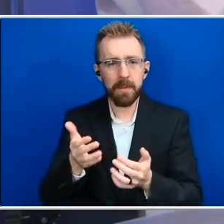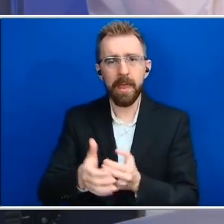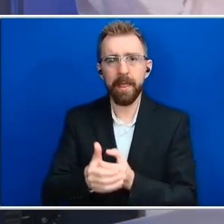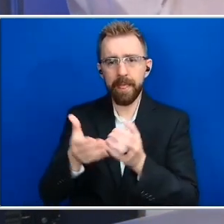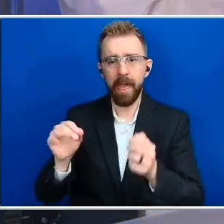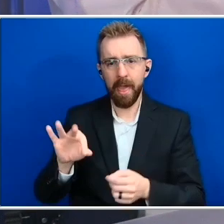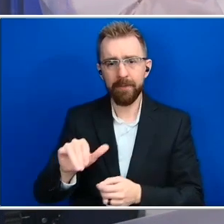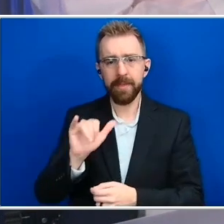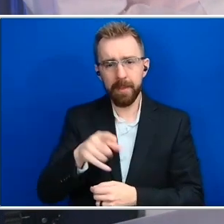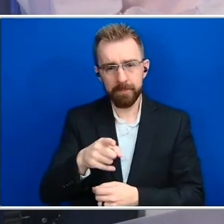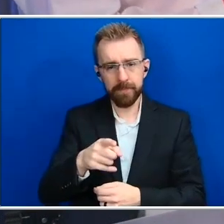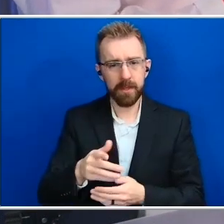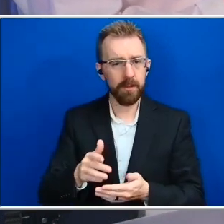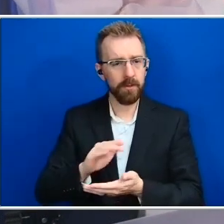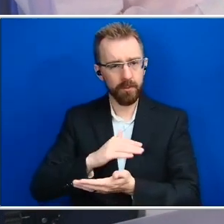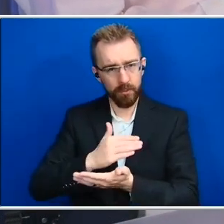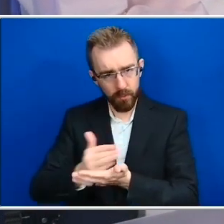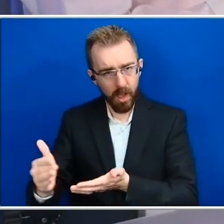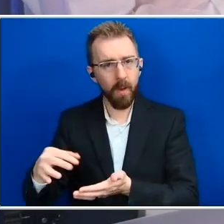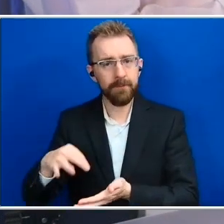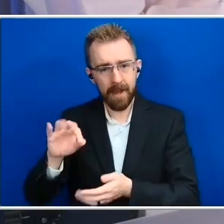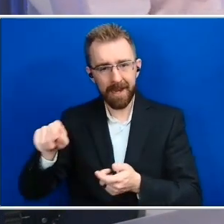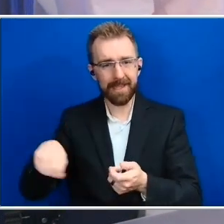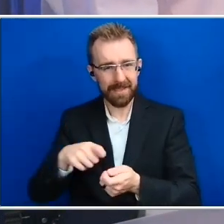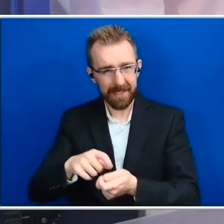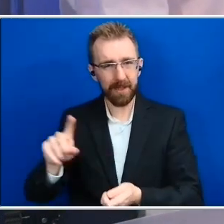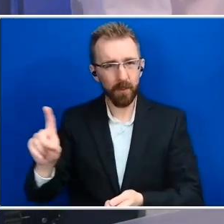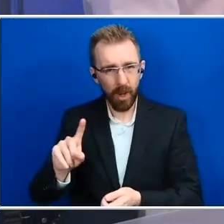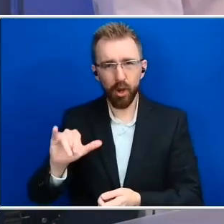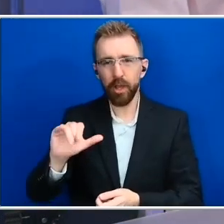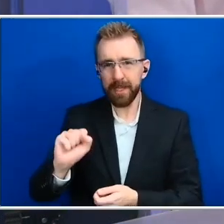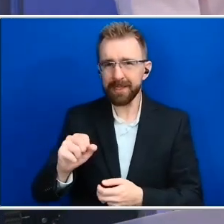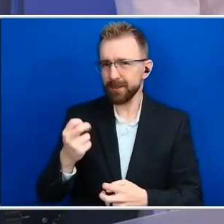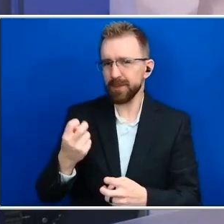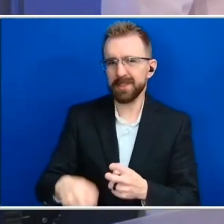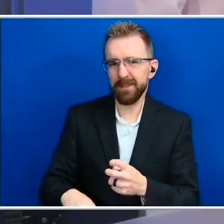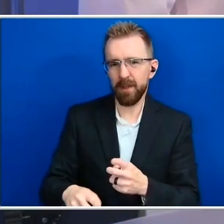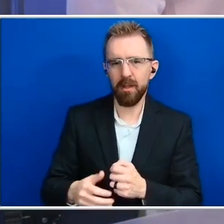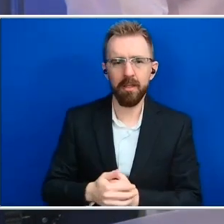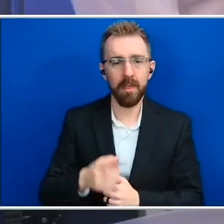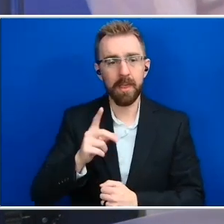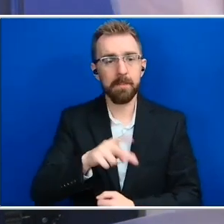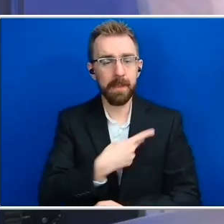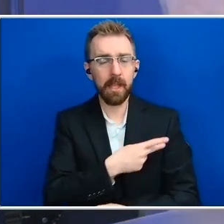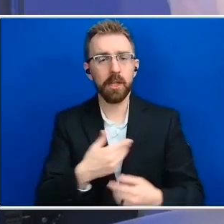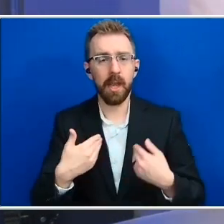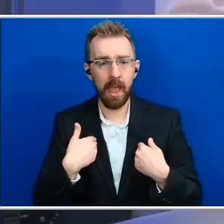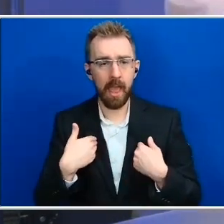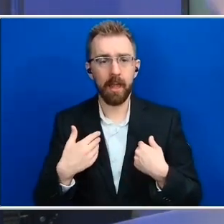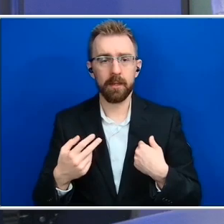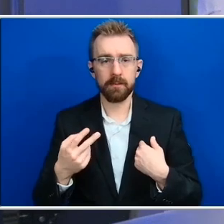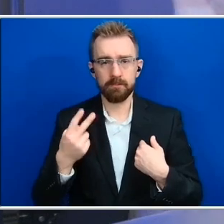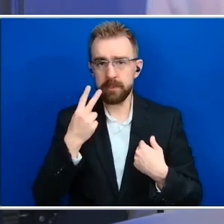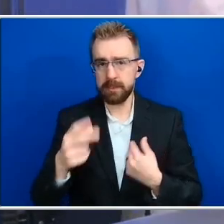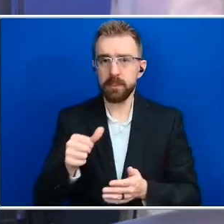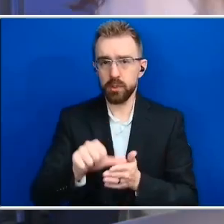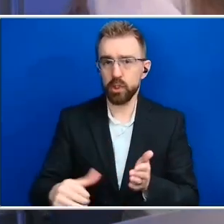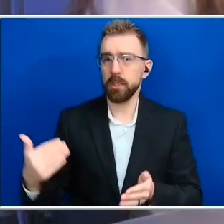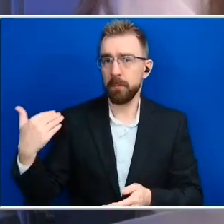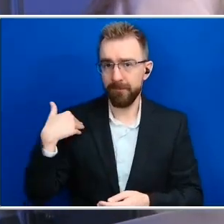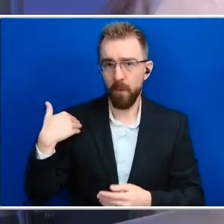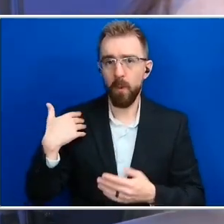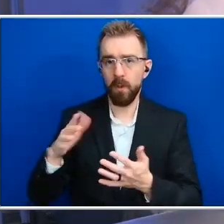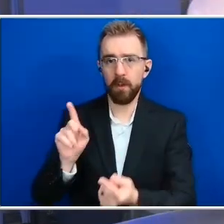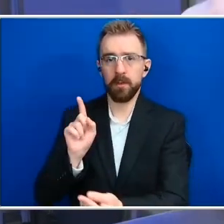Therefore, finding exactly where the tumor was very difficult. This patient had seen surgeon before, and the surgeon, prior to seeing me,